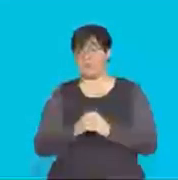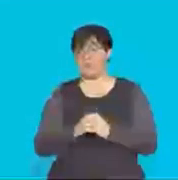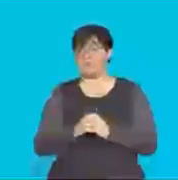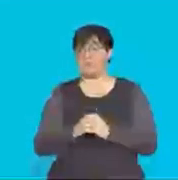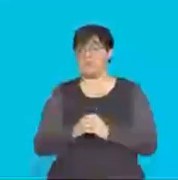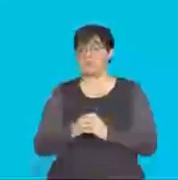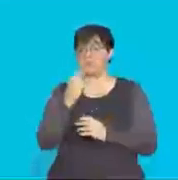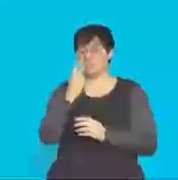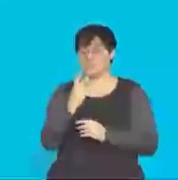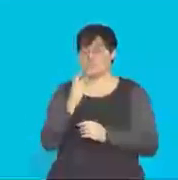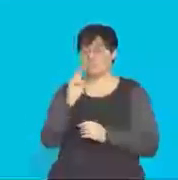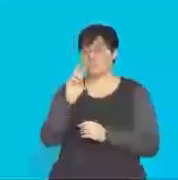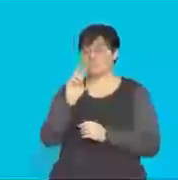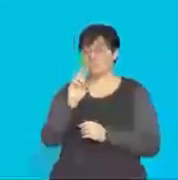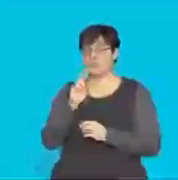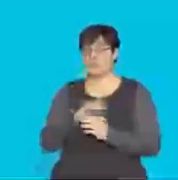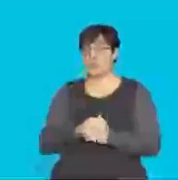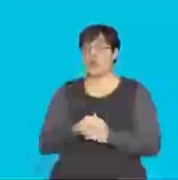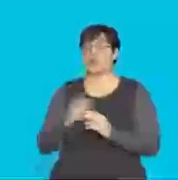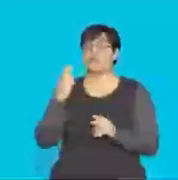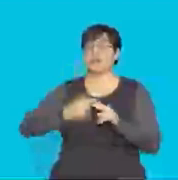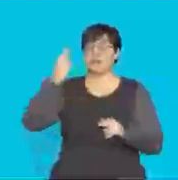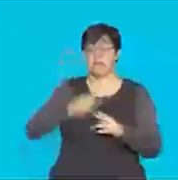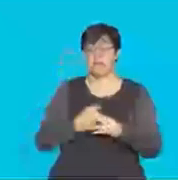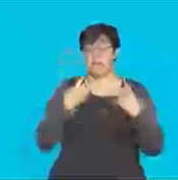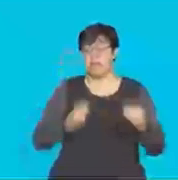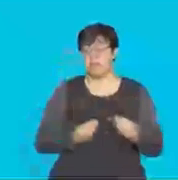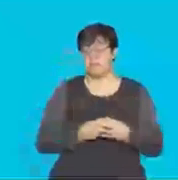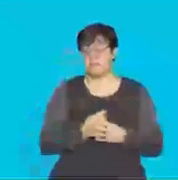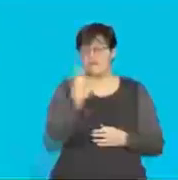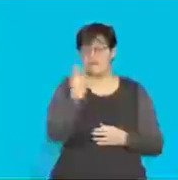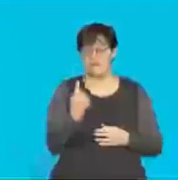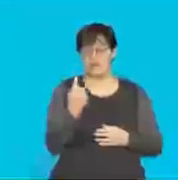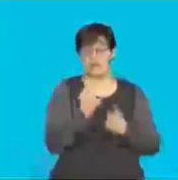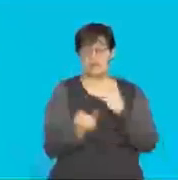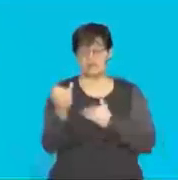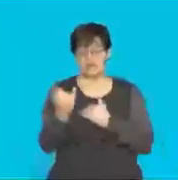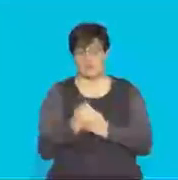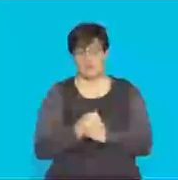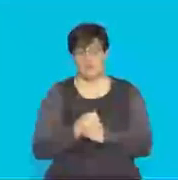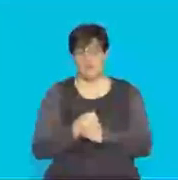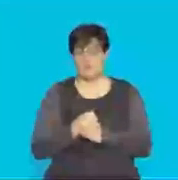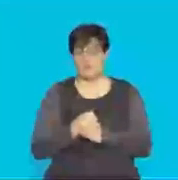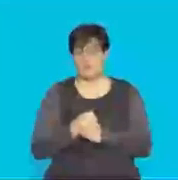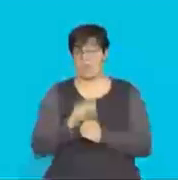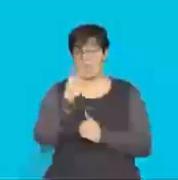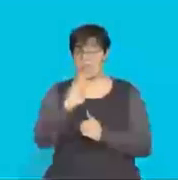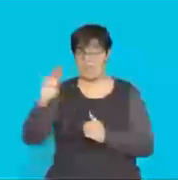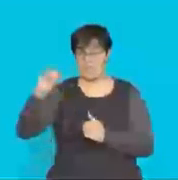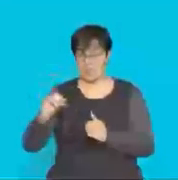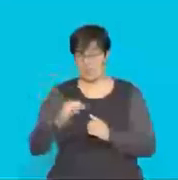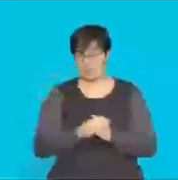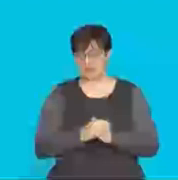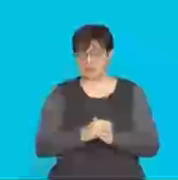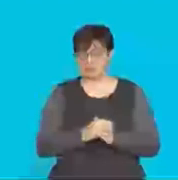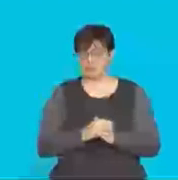two capital B small b's. And finally, we've got just the single individual here with a homozygous recessive. So